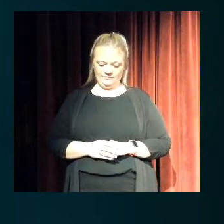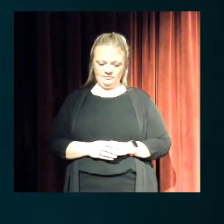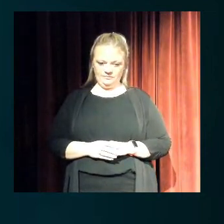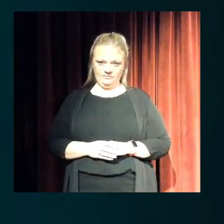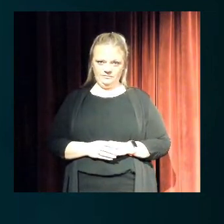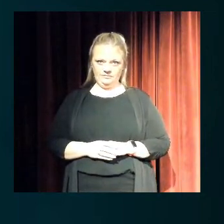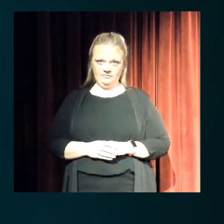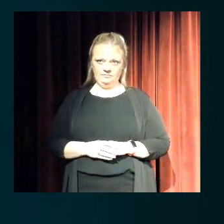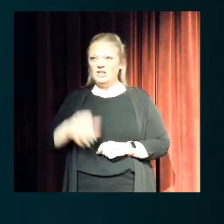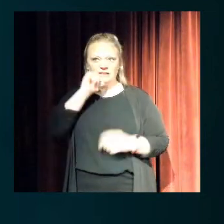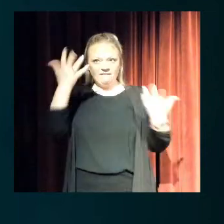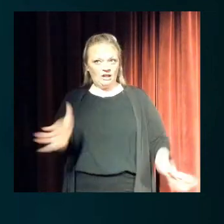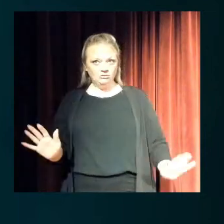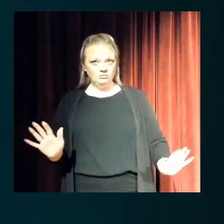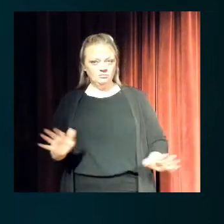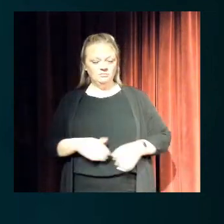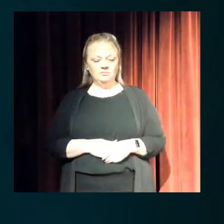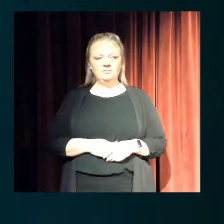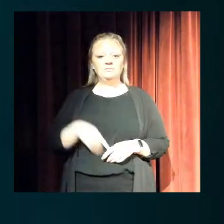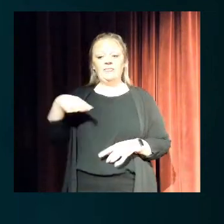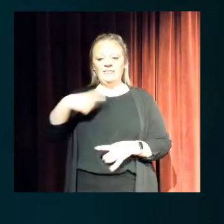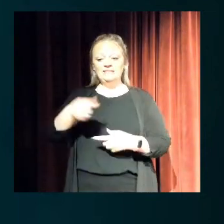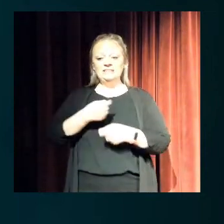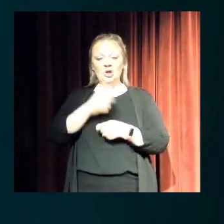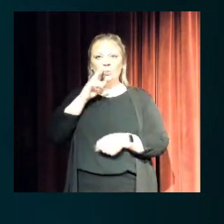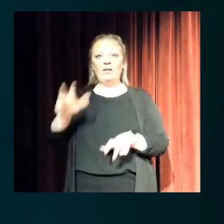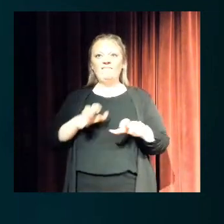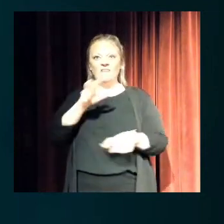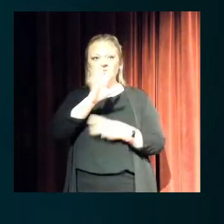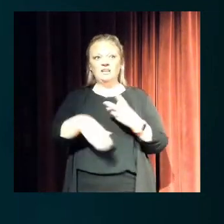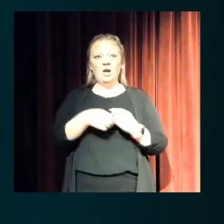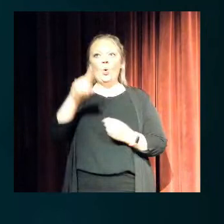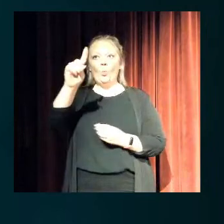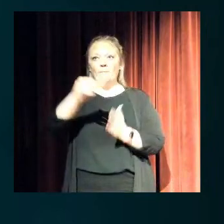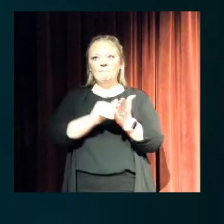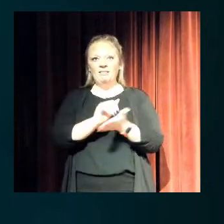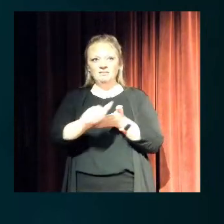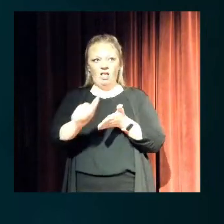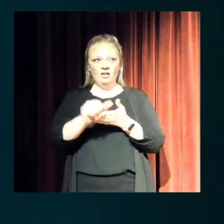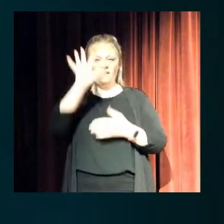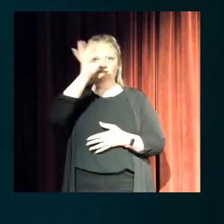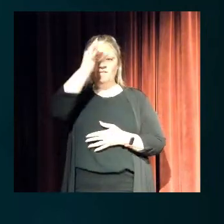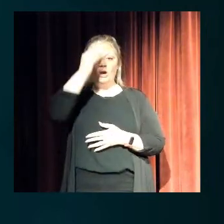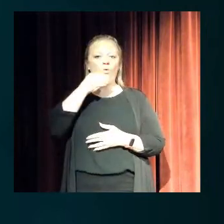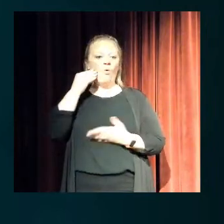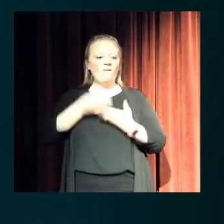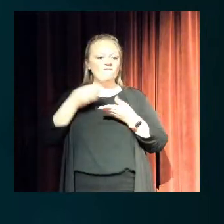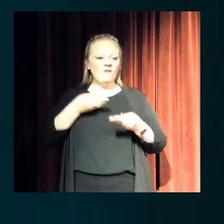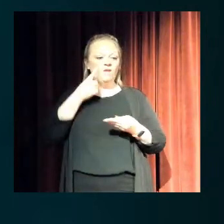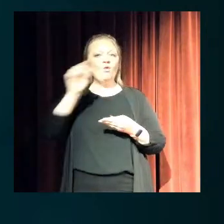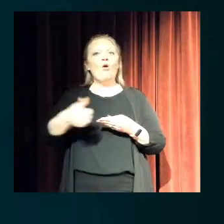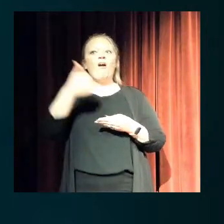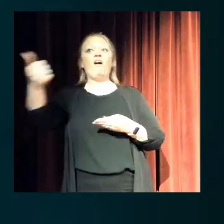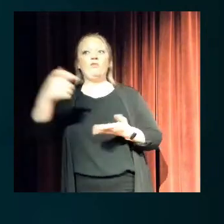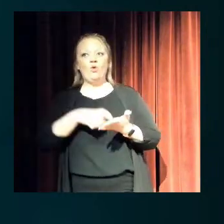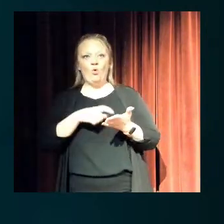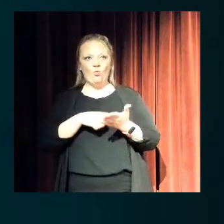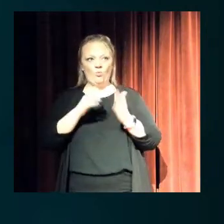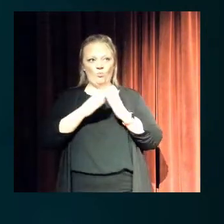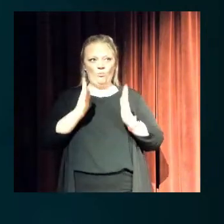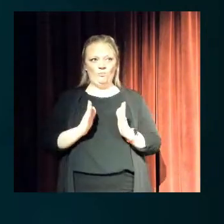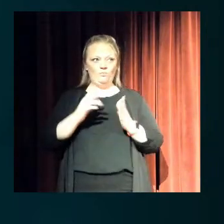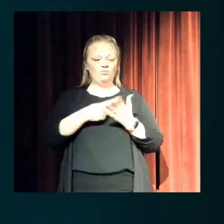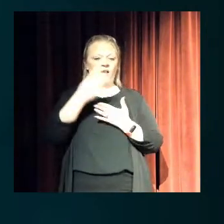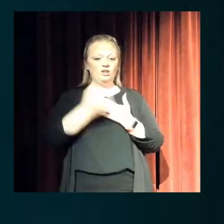But we are not stopping there. This year, we will invest an extra $1 million of federal home funds for other affordable housing